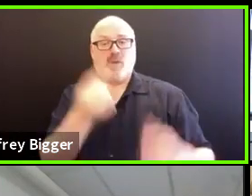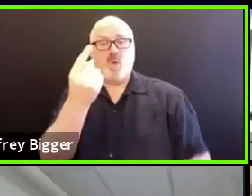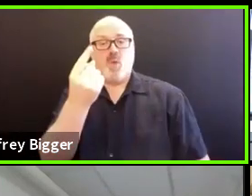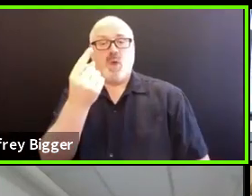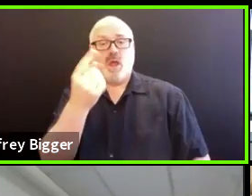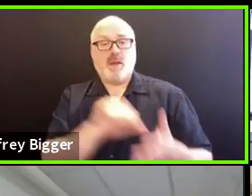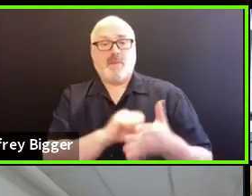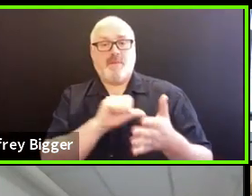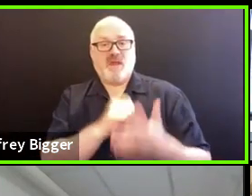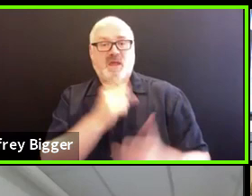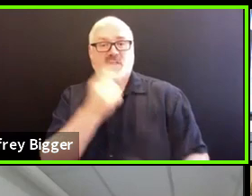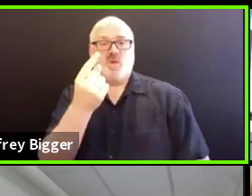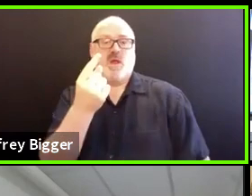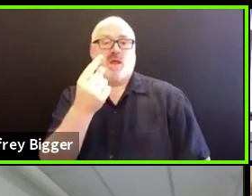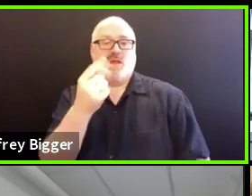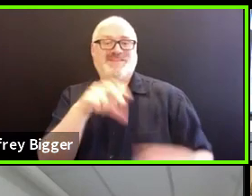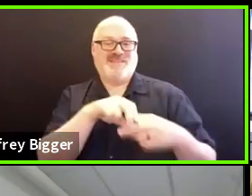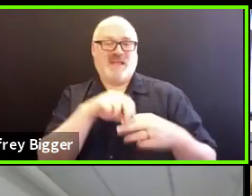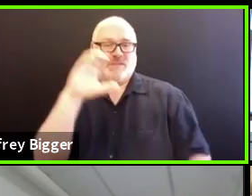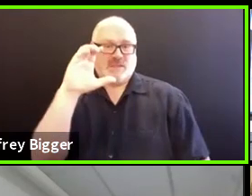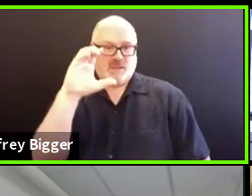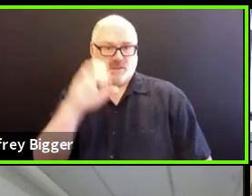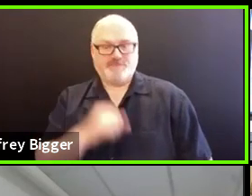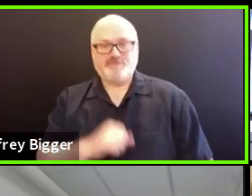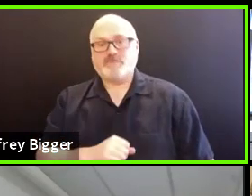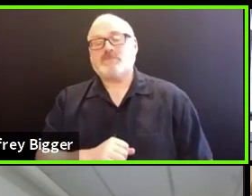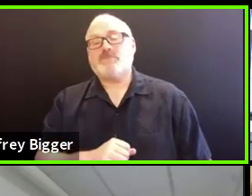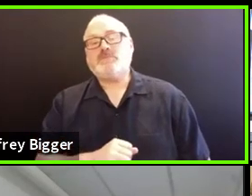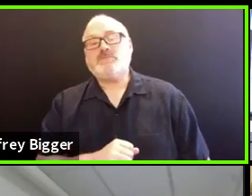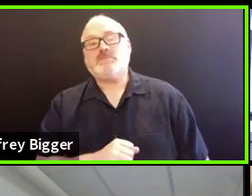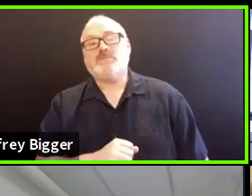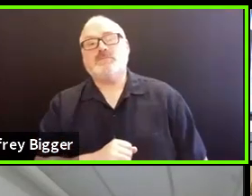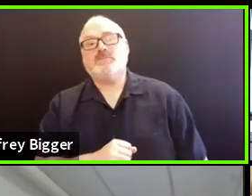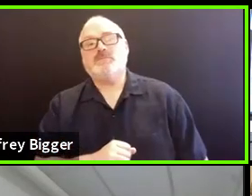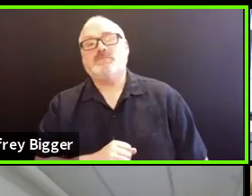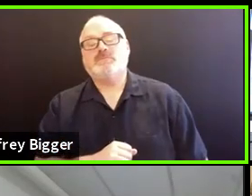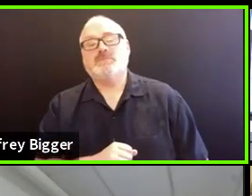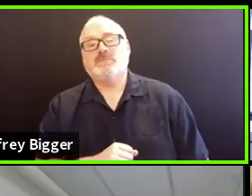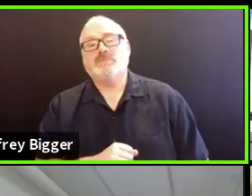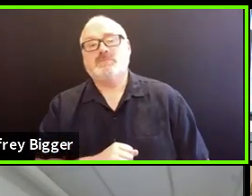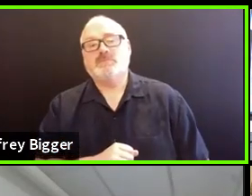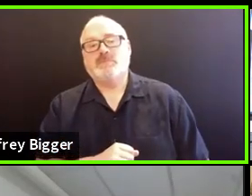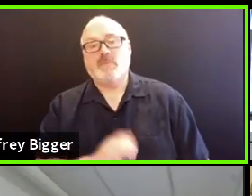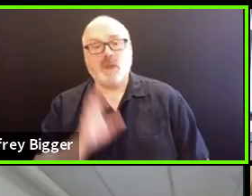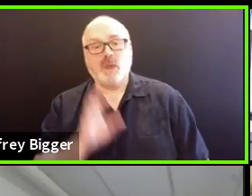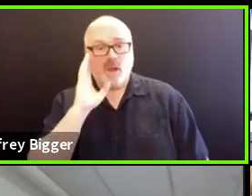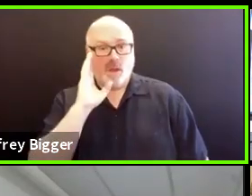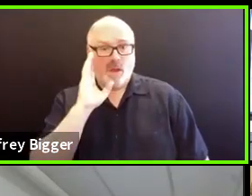page 1. Andy spoke to the fact that we are